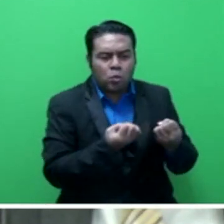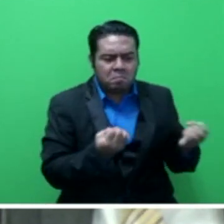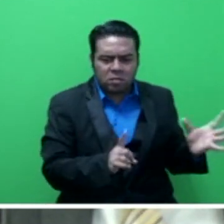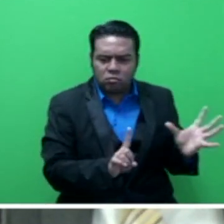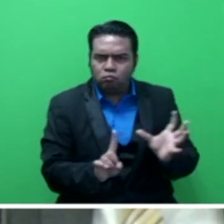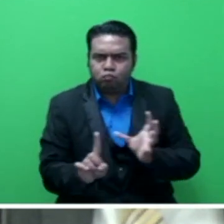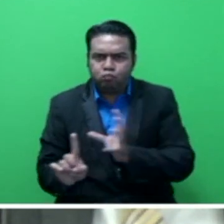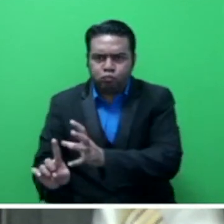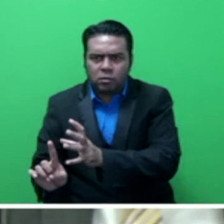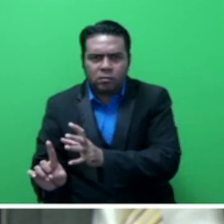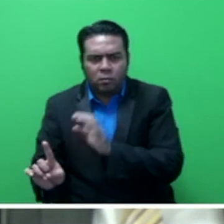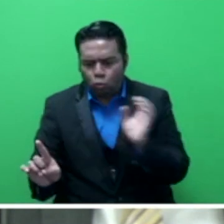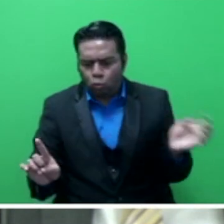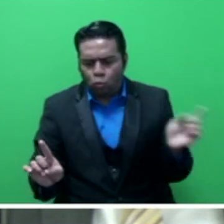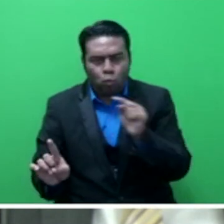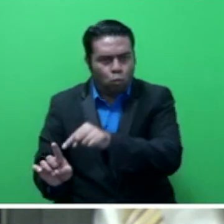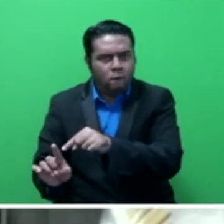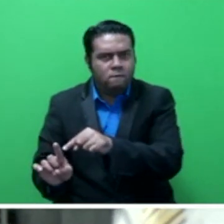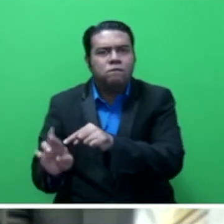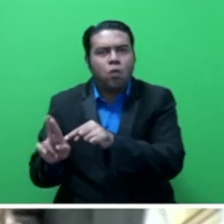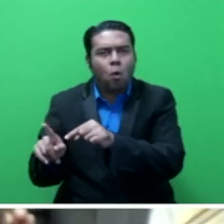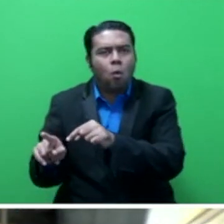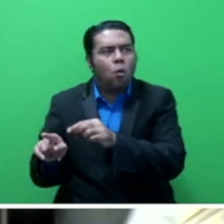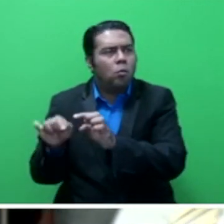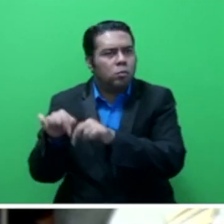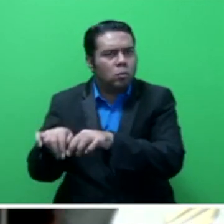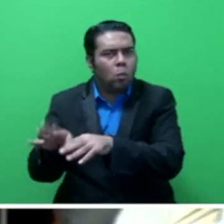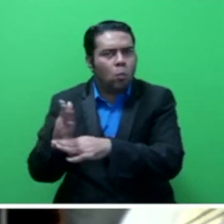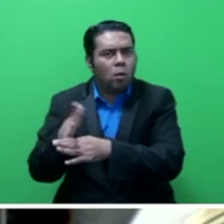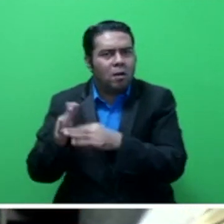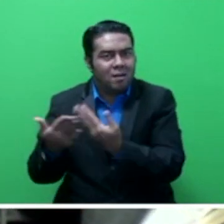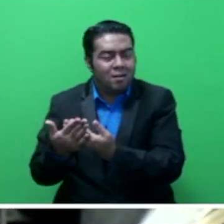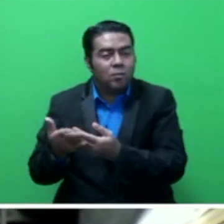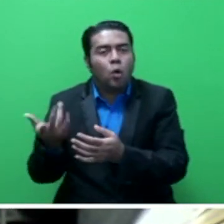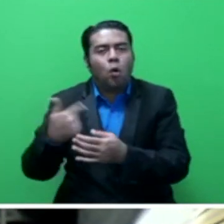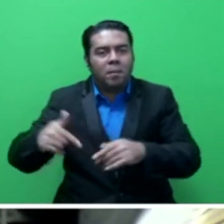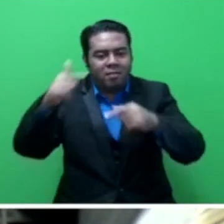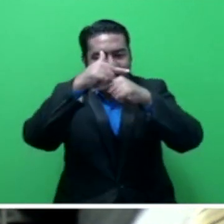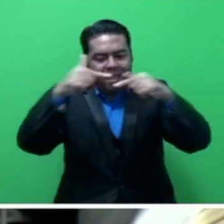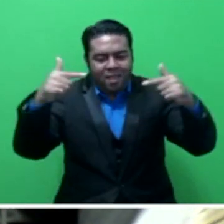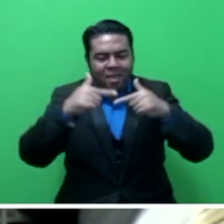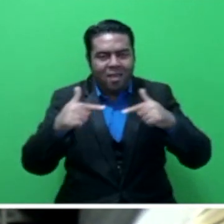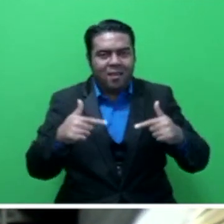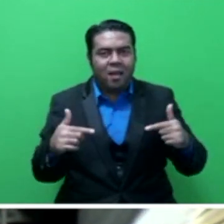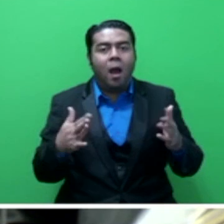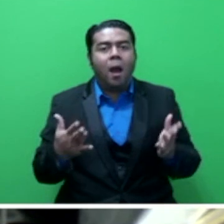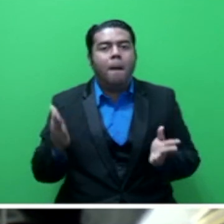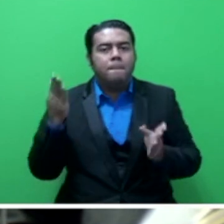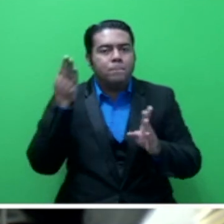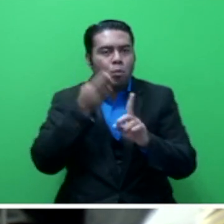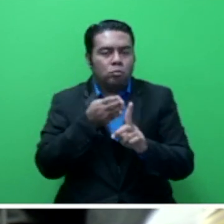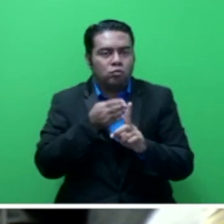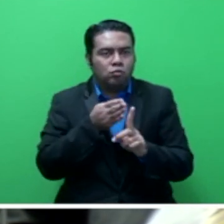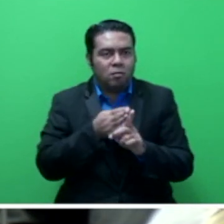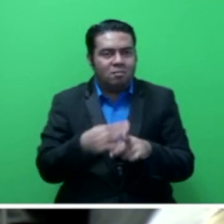we've procured. These are all part of the layered approach. Also part of the layered approach is the slight restrictions that